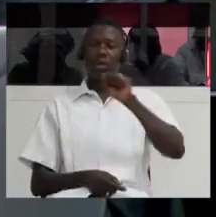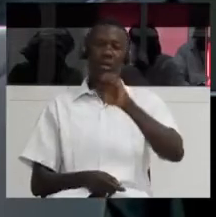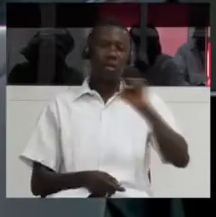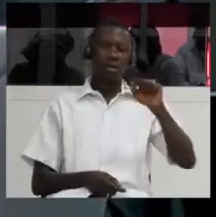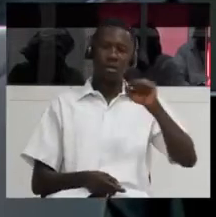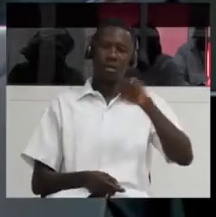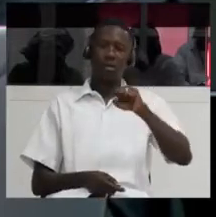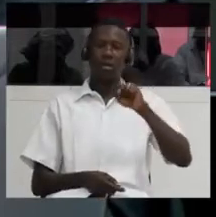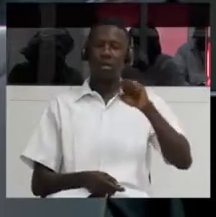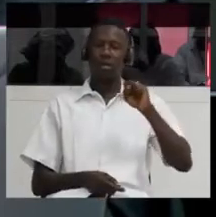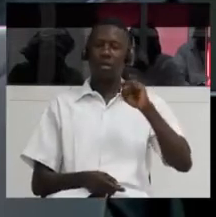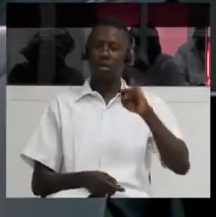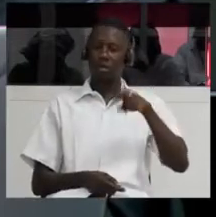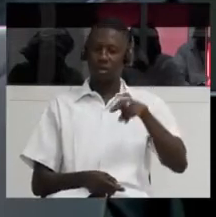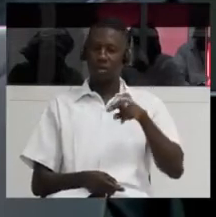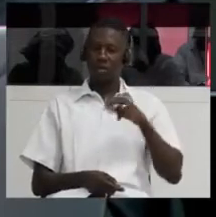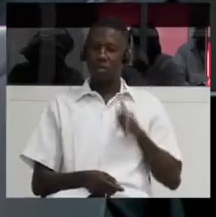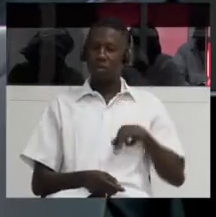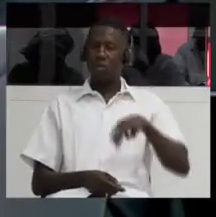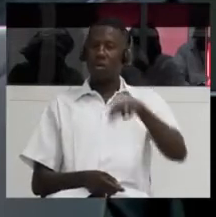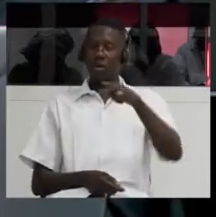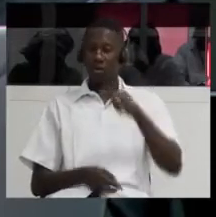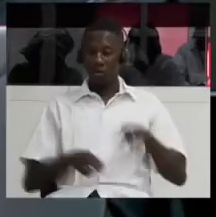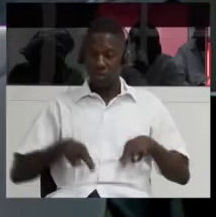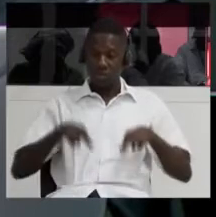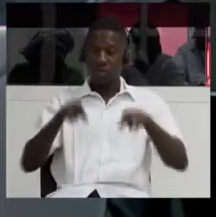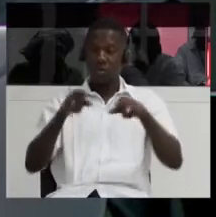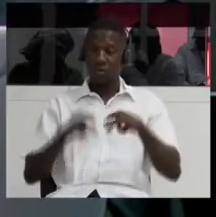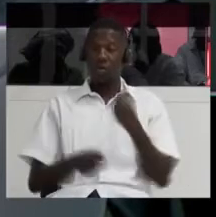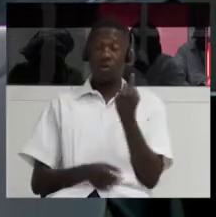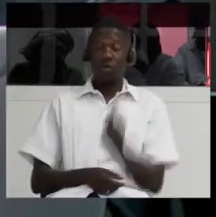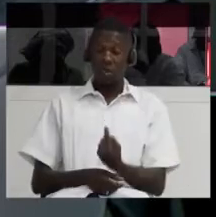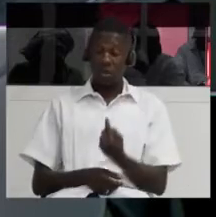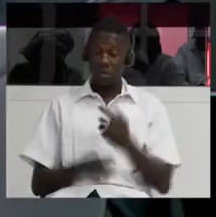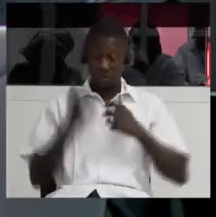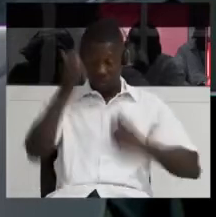walking along the road, lone soldier brandishing a machine gun,